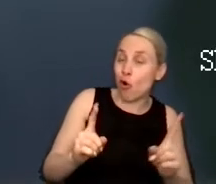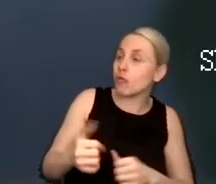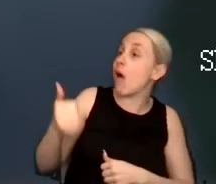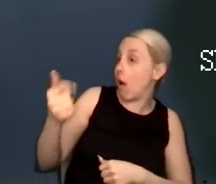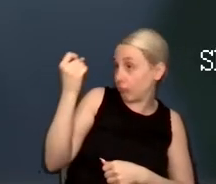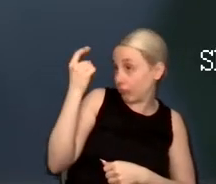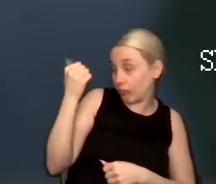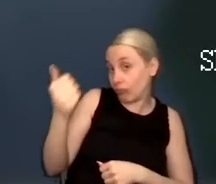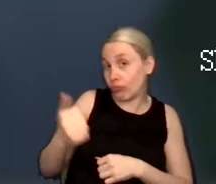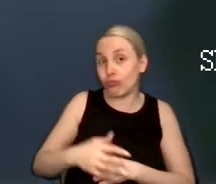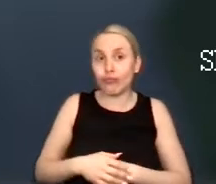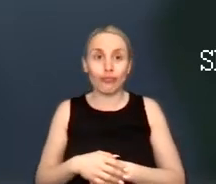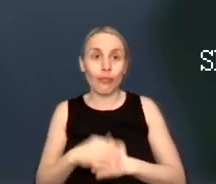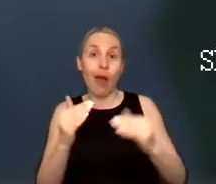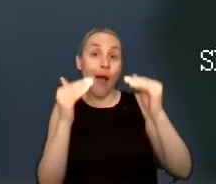Obstacle Hive.